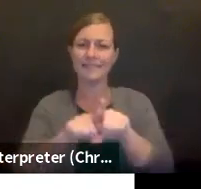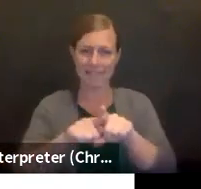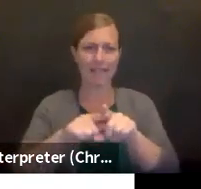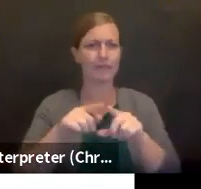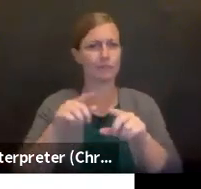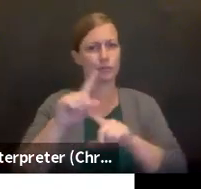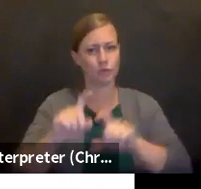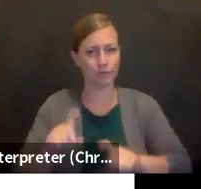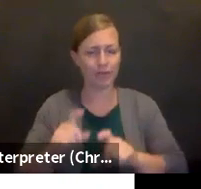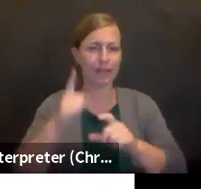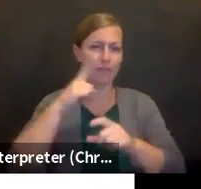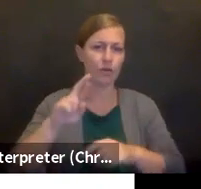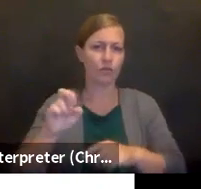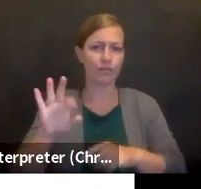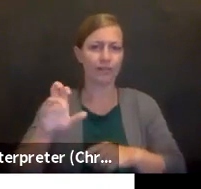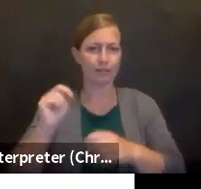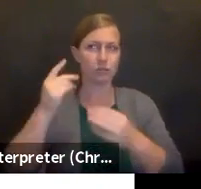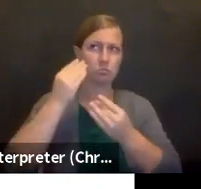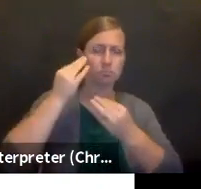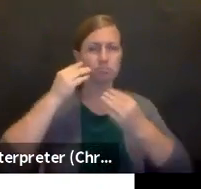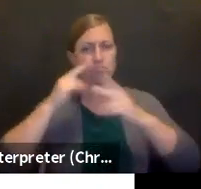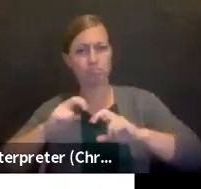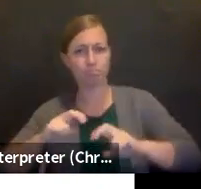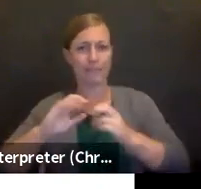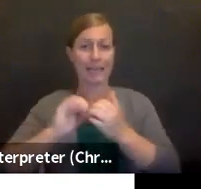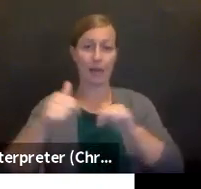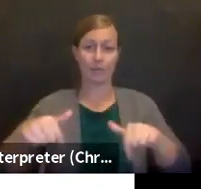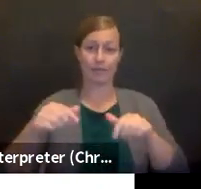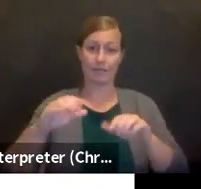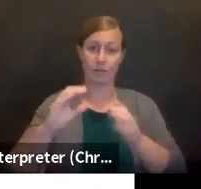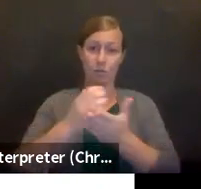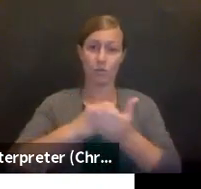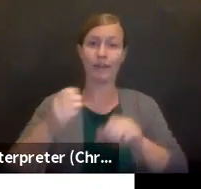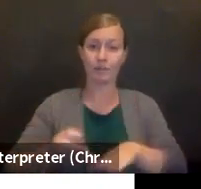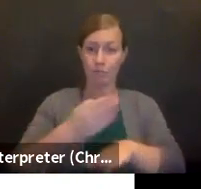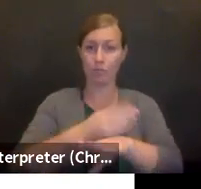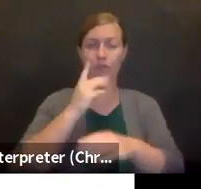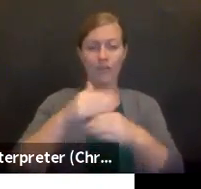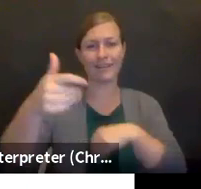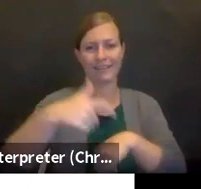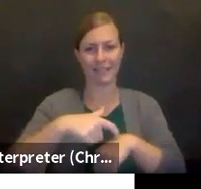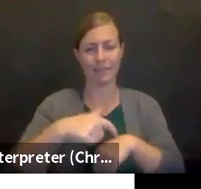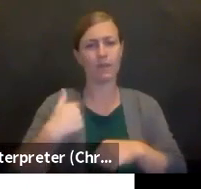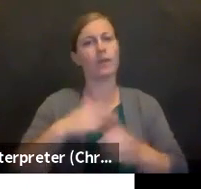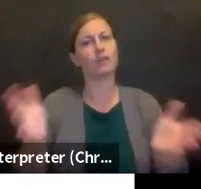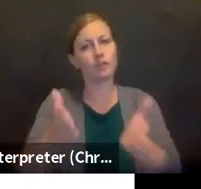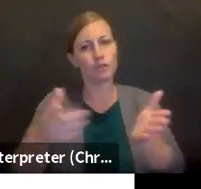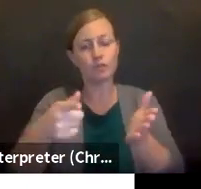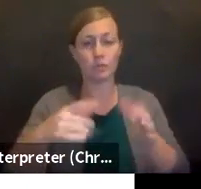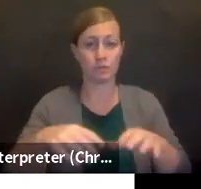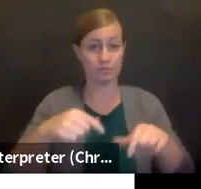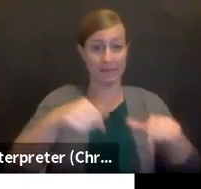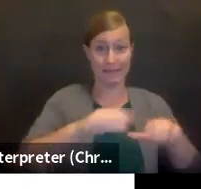where we can gather information on how to make this better for next time. We encourage you once again to take the on-demand